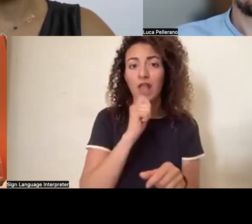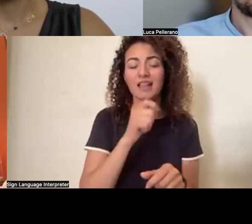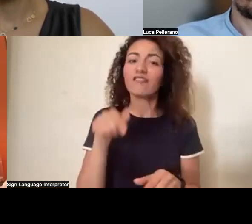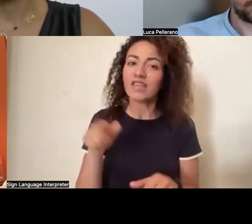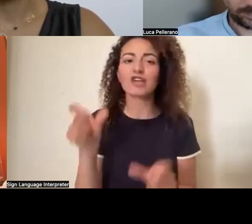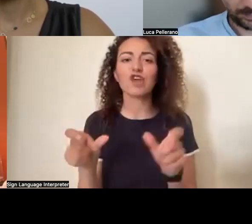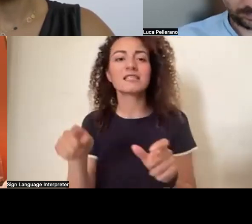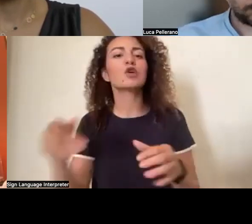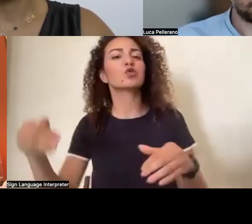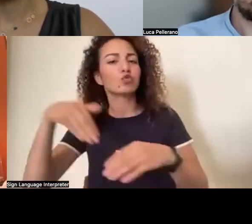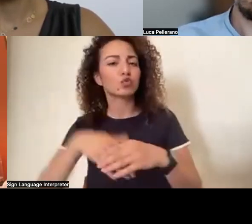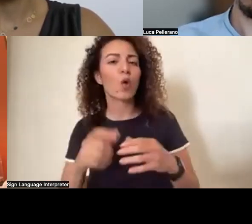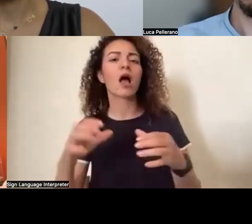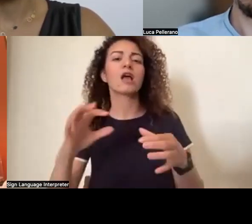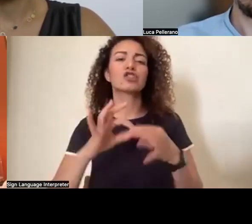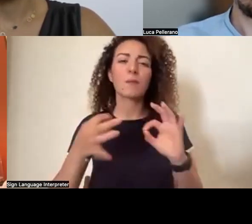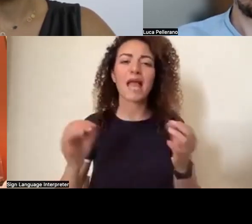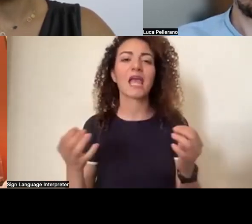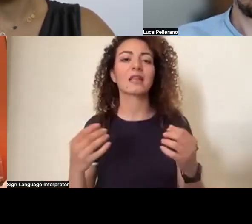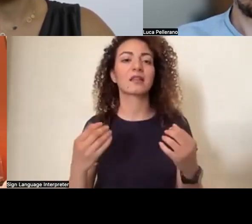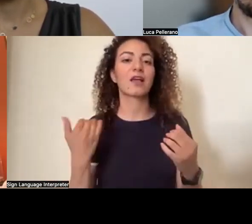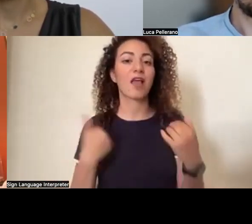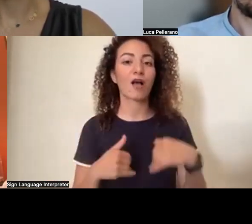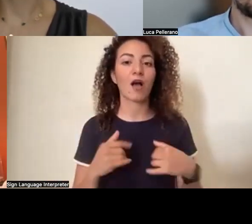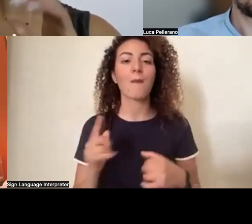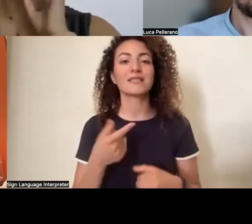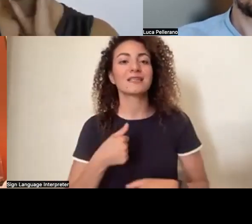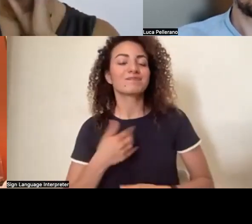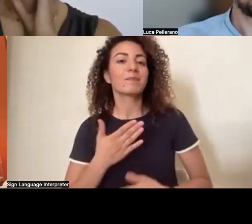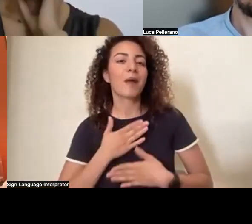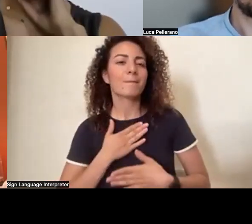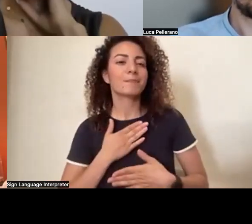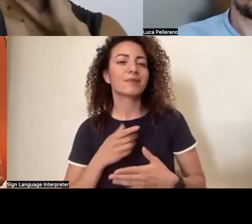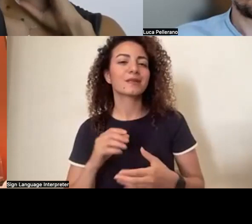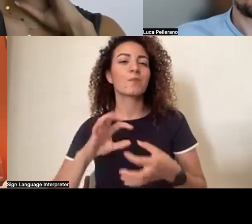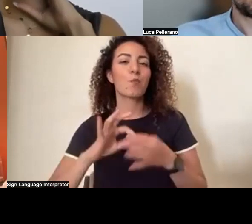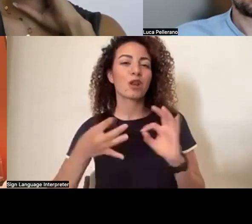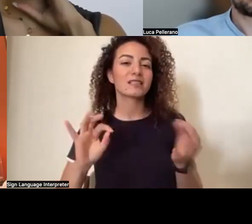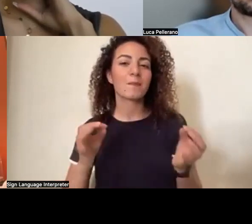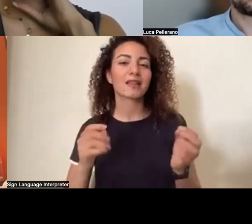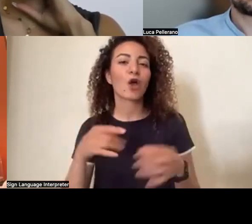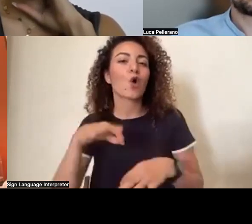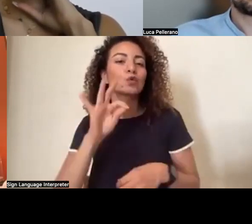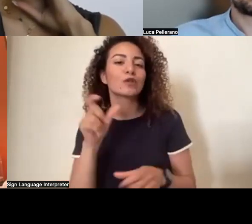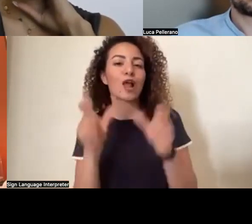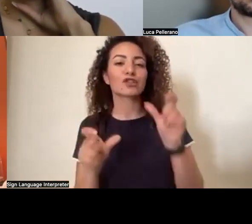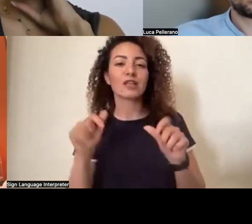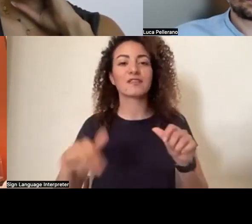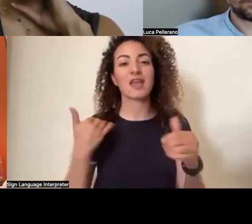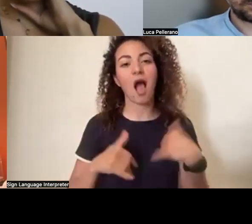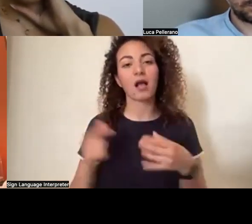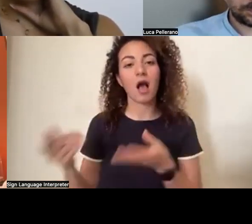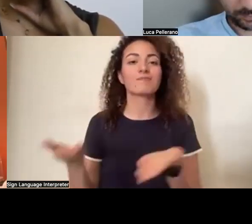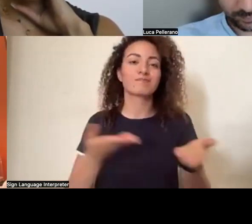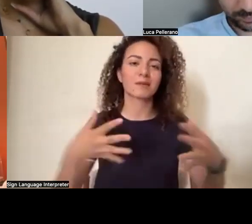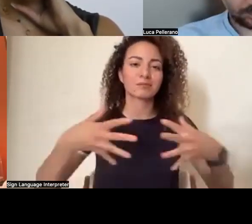some organizations with us on the call that are organizations of persons with disabilities. In any case, this is a first step towards what we hope will